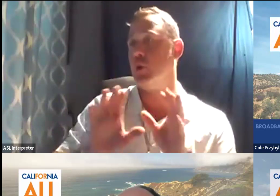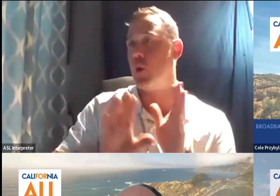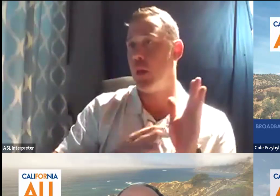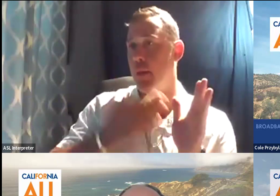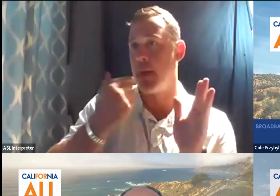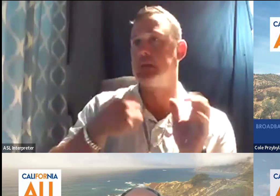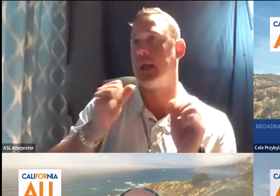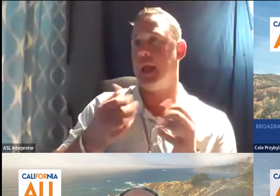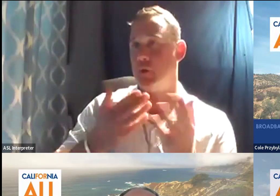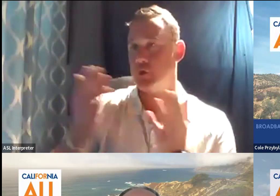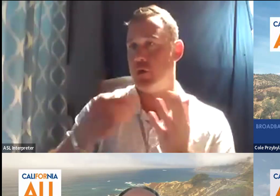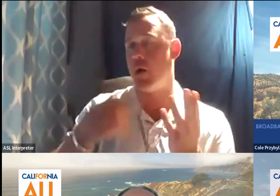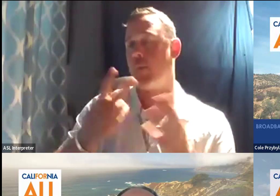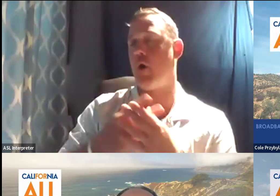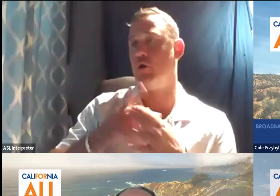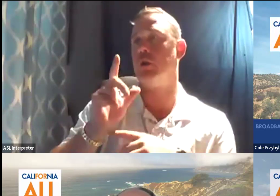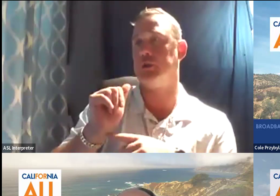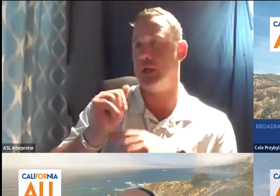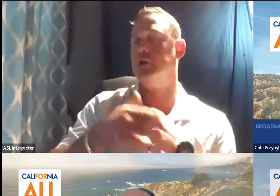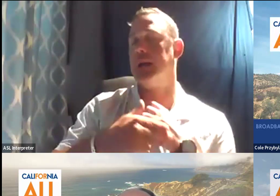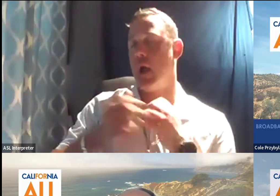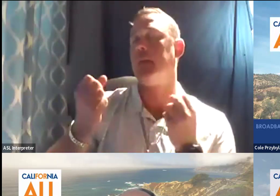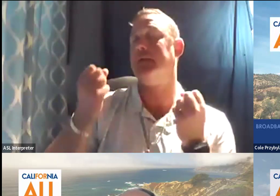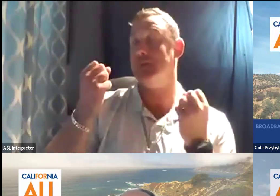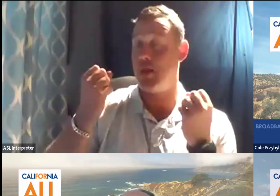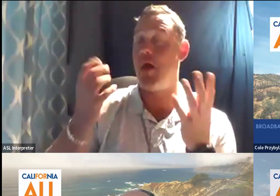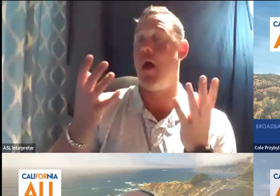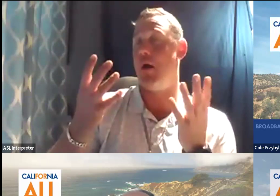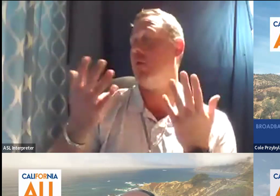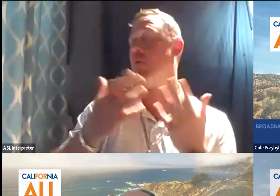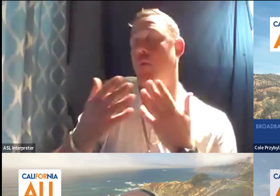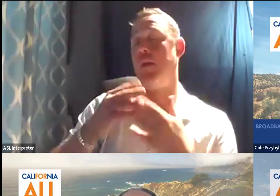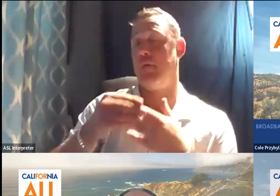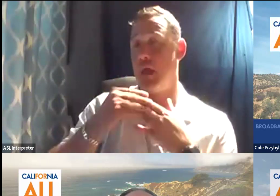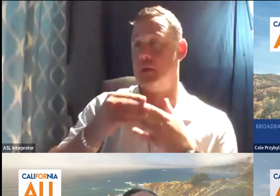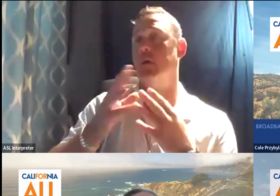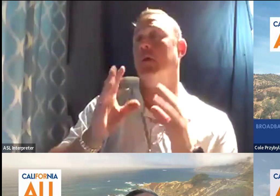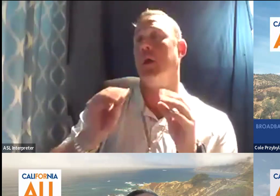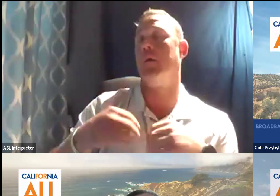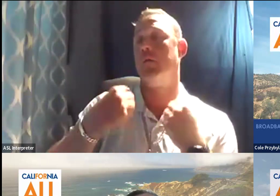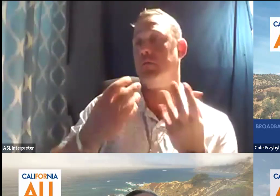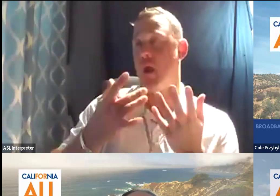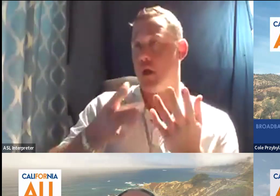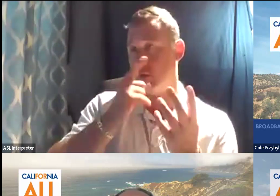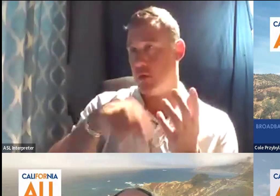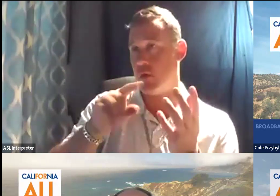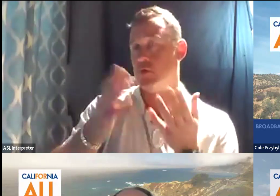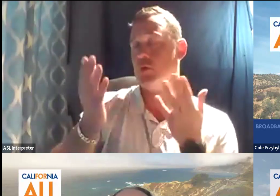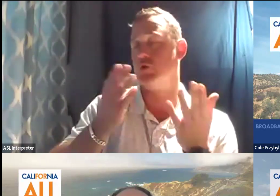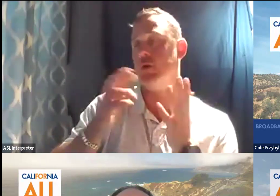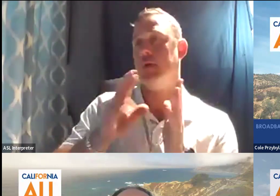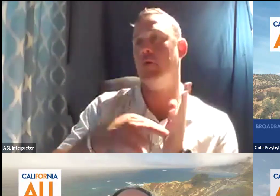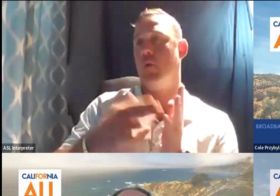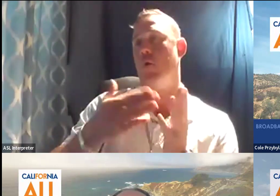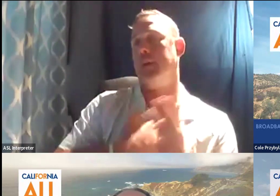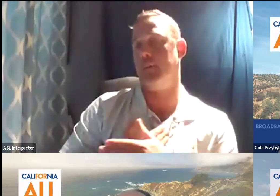our partners here in Los Angeles County, but it is a lot, and whatever flexibility that you can provide to those that are serving in that role would be